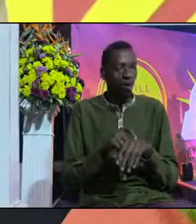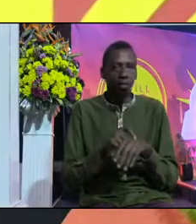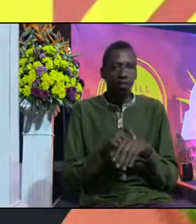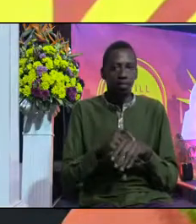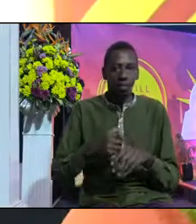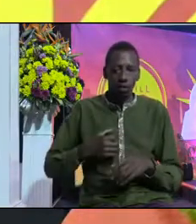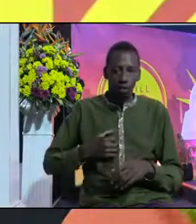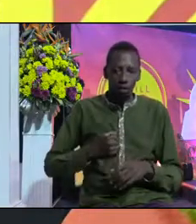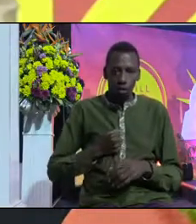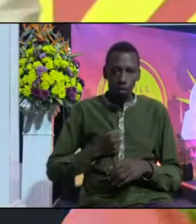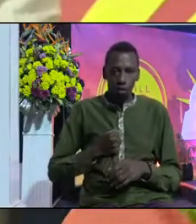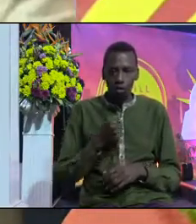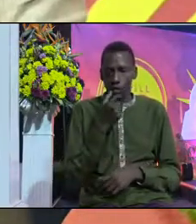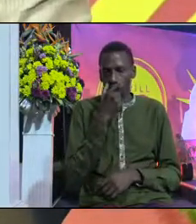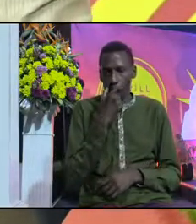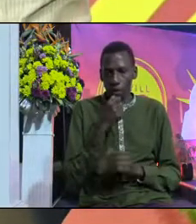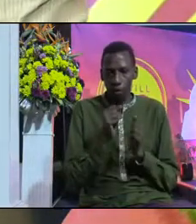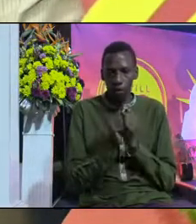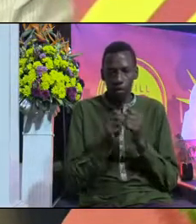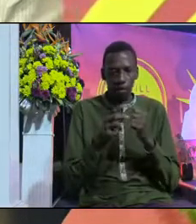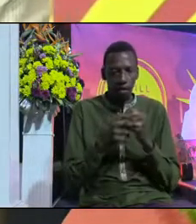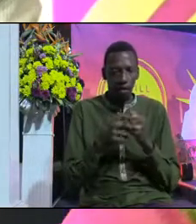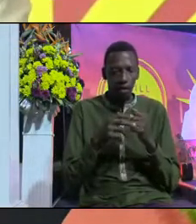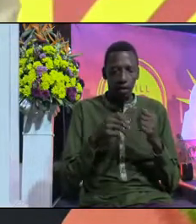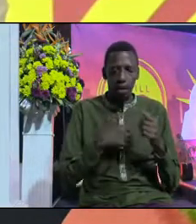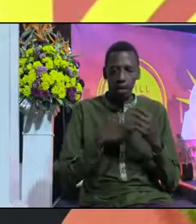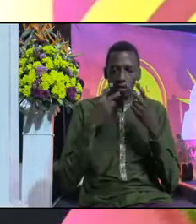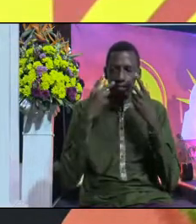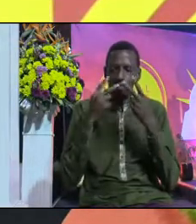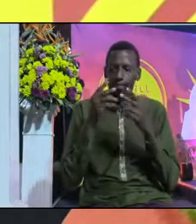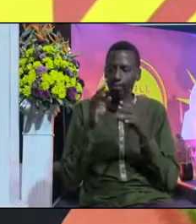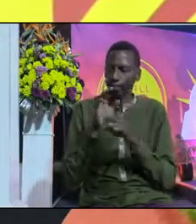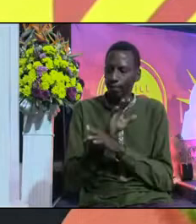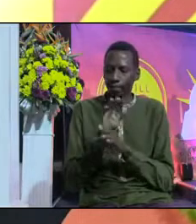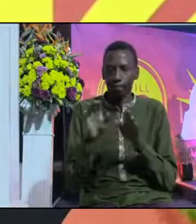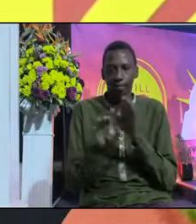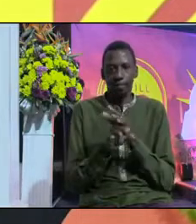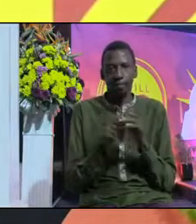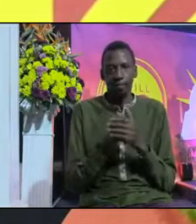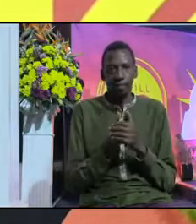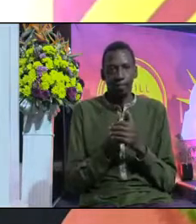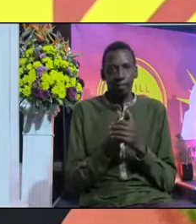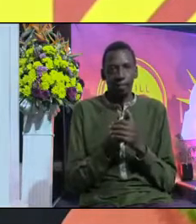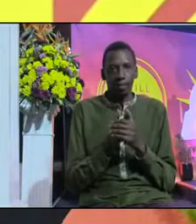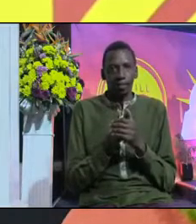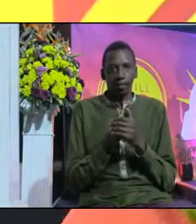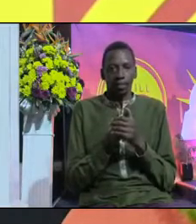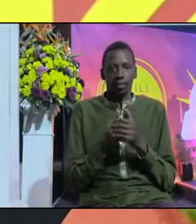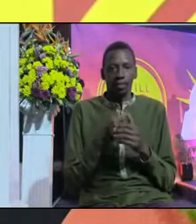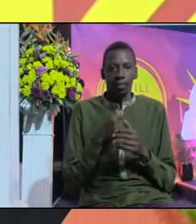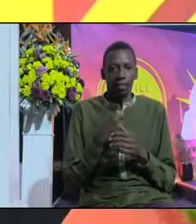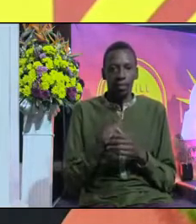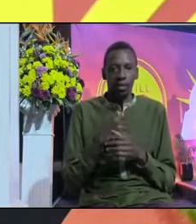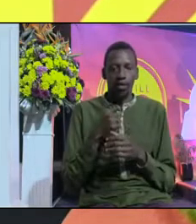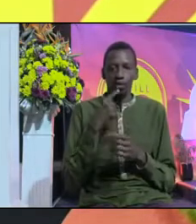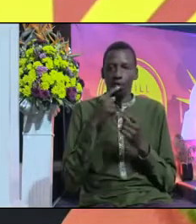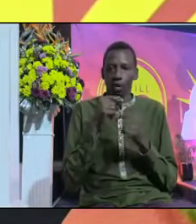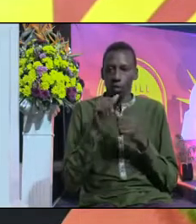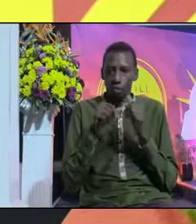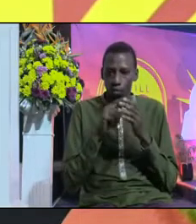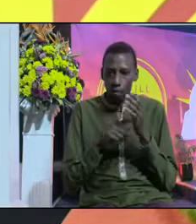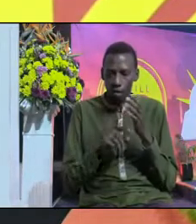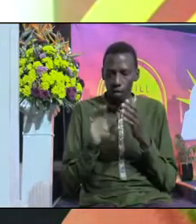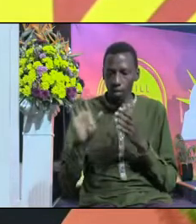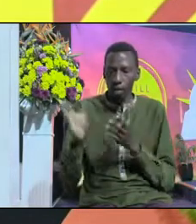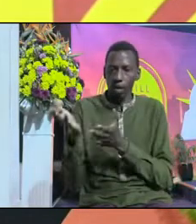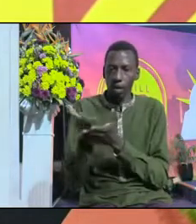17, he had seen it all. I'm talking about hated by his